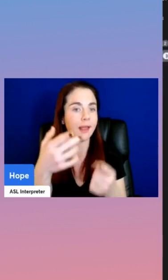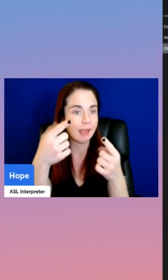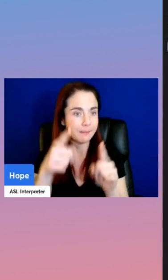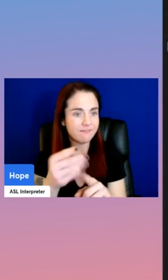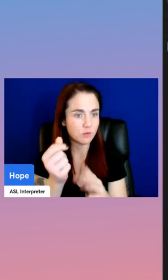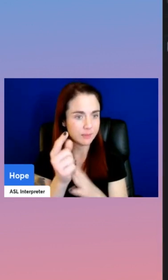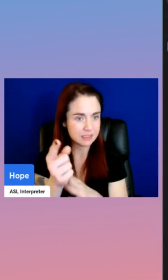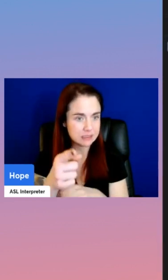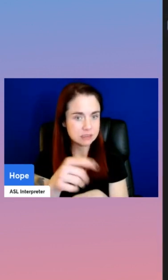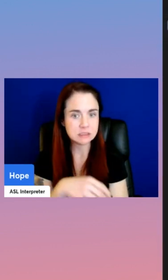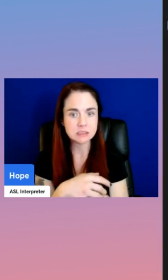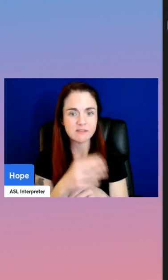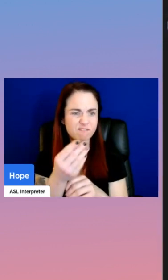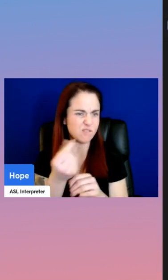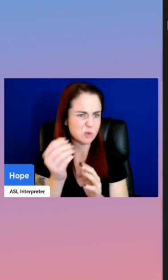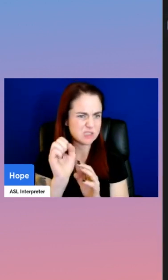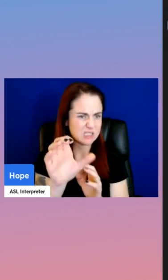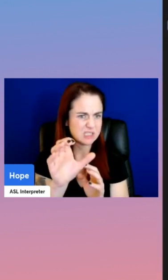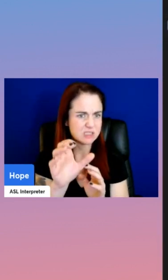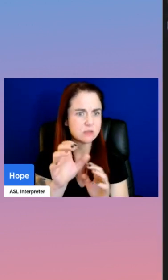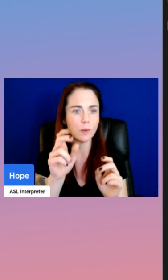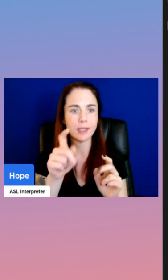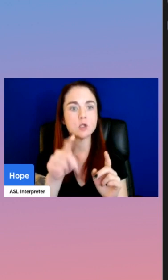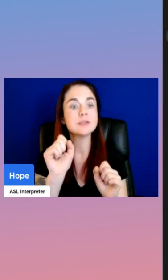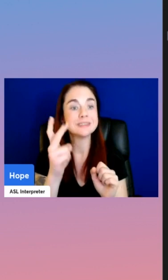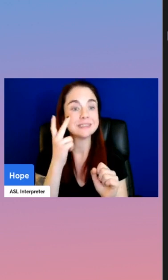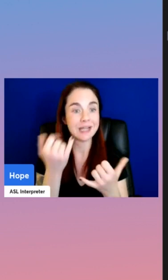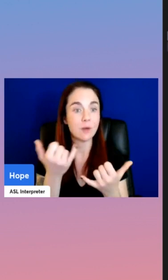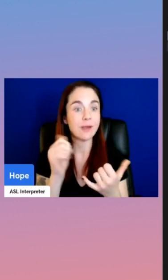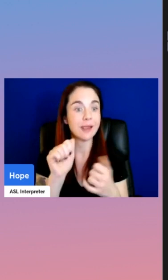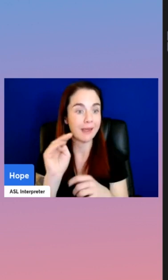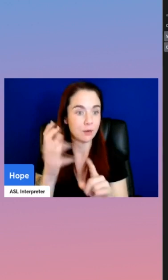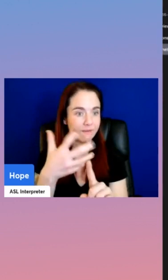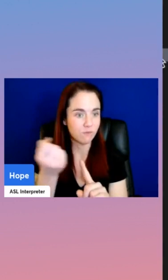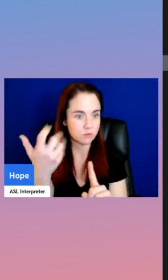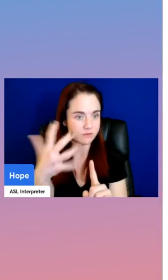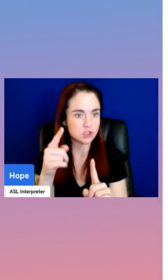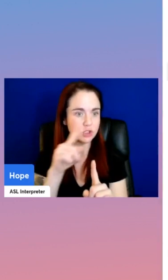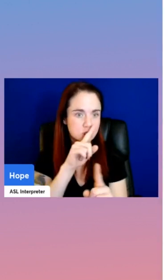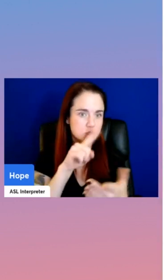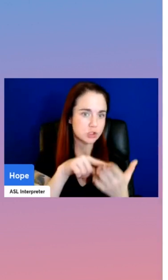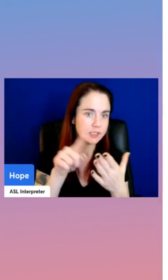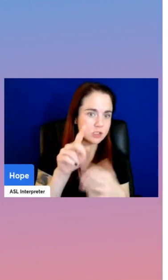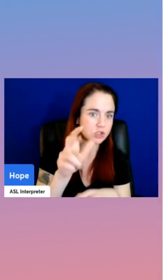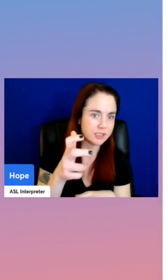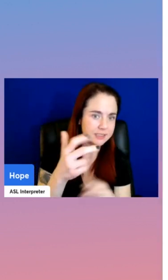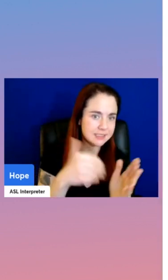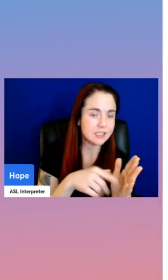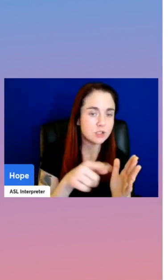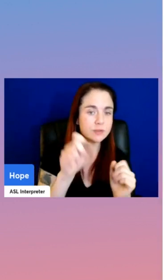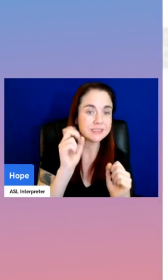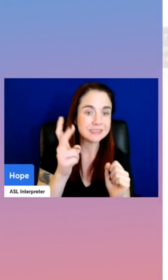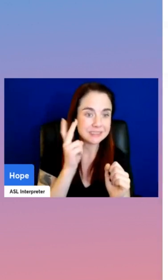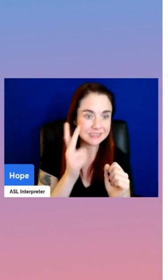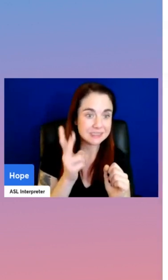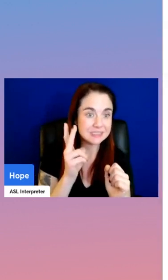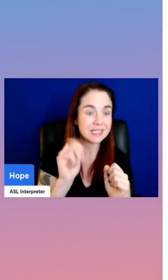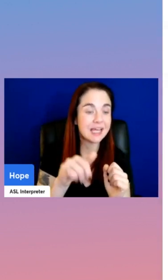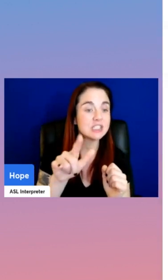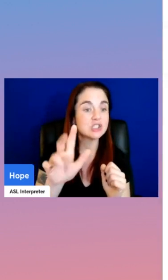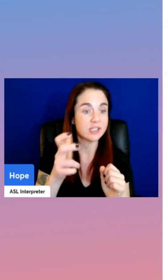few minutes, in a few seconds. Okay, so as you can see, the AMI got revoked. Now let's go and check the channels. As you can see here, the channel development